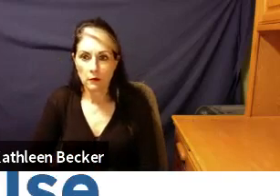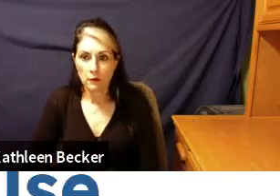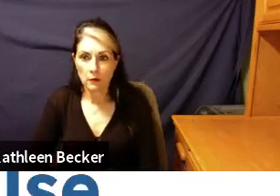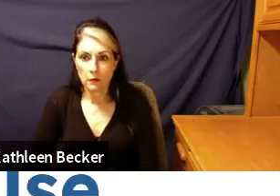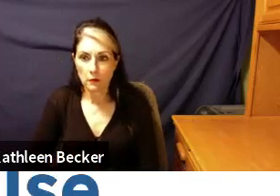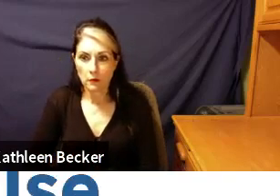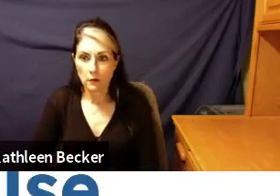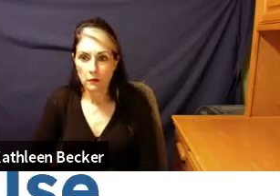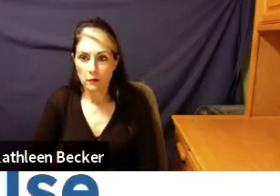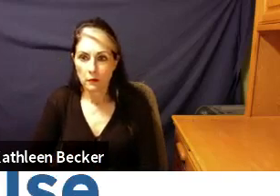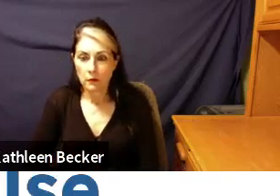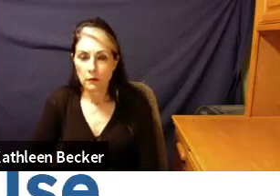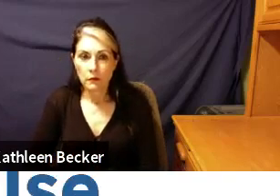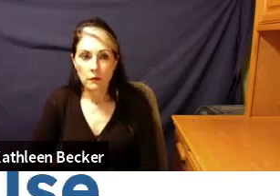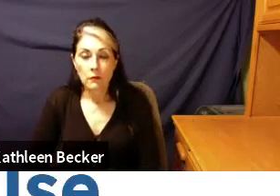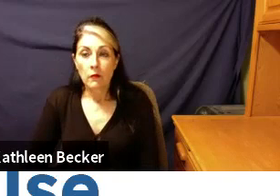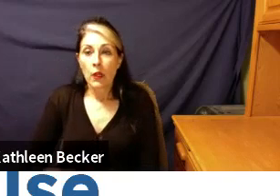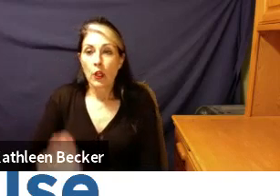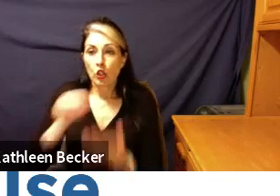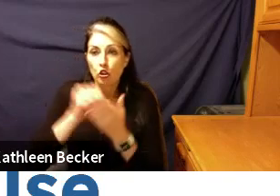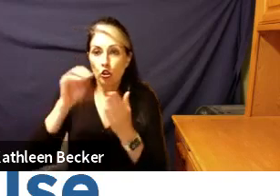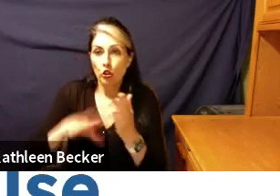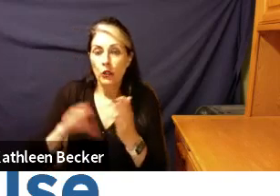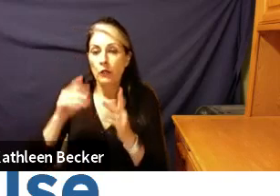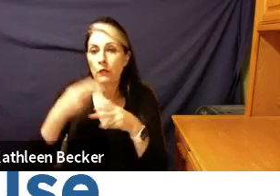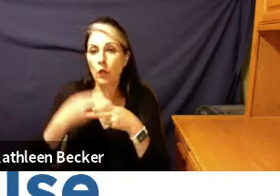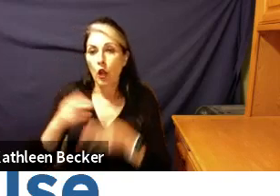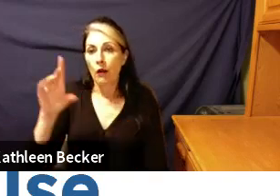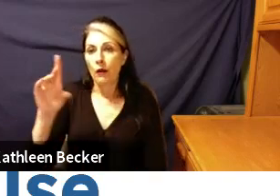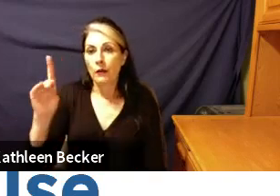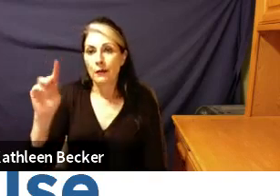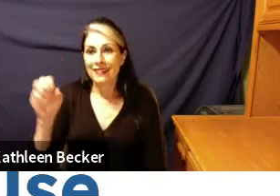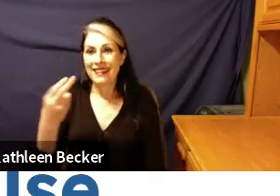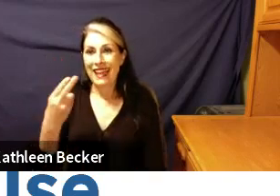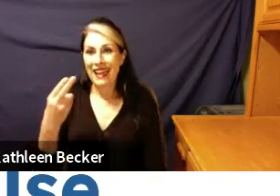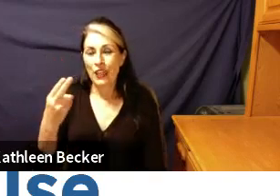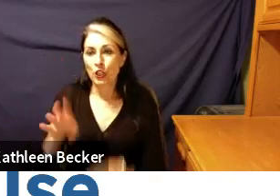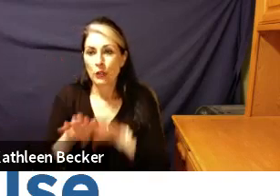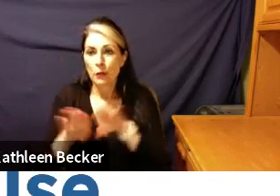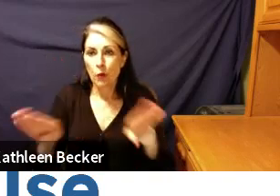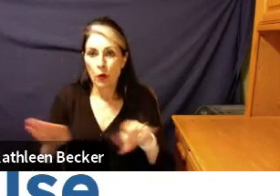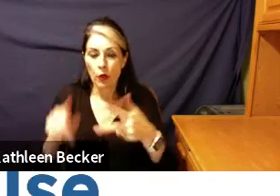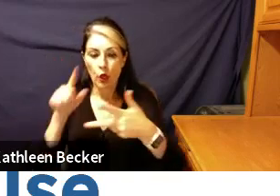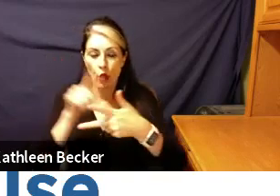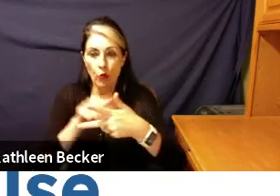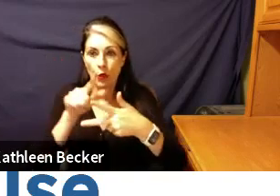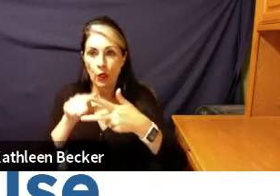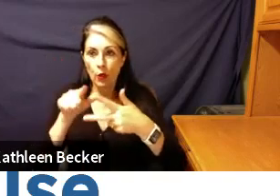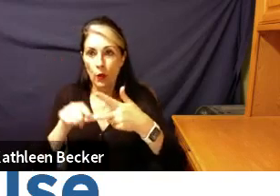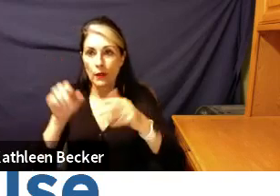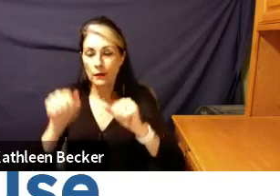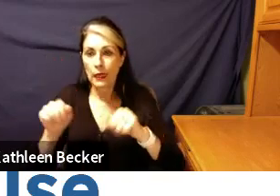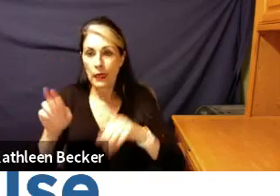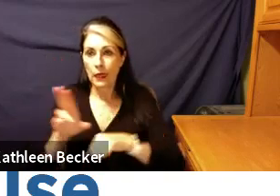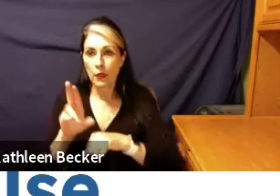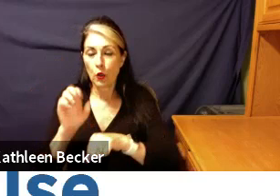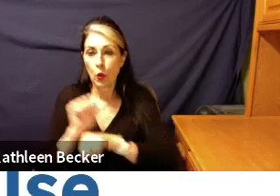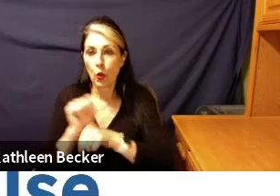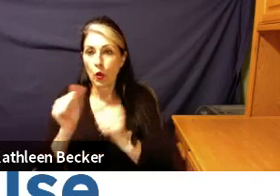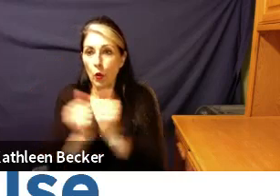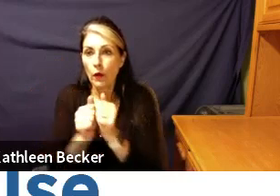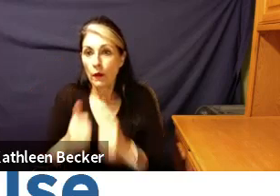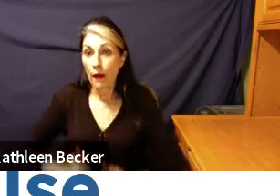This is the student dashboard. From here, there are 3 ways that students can begin working with a live